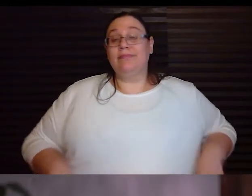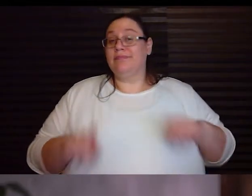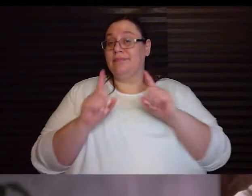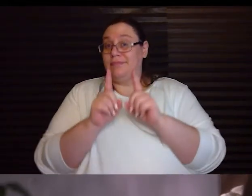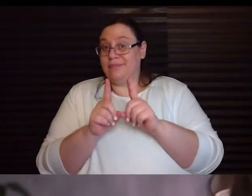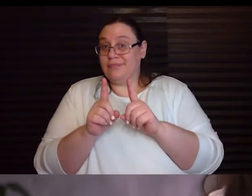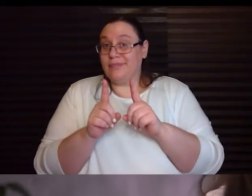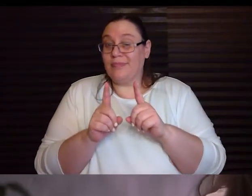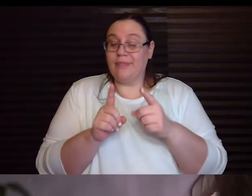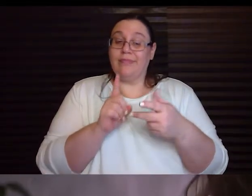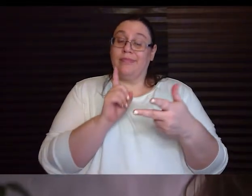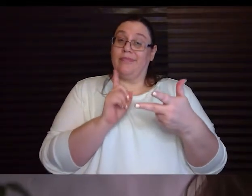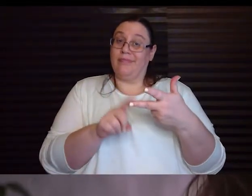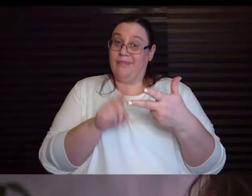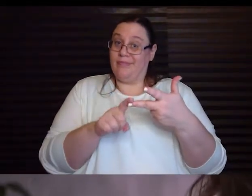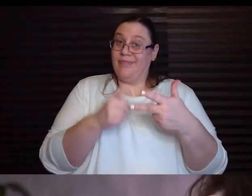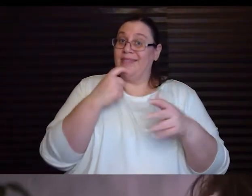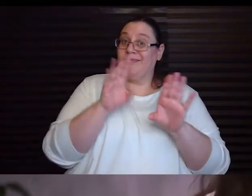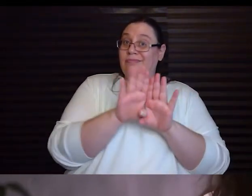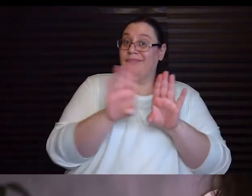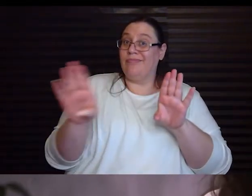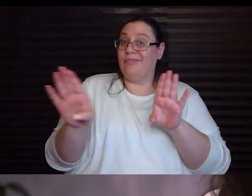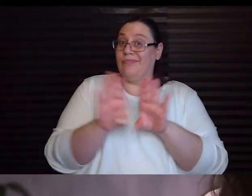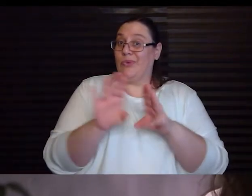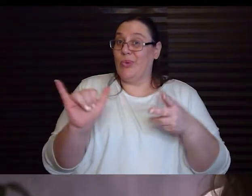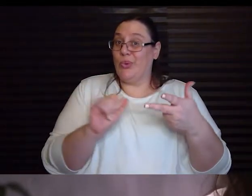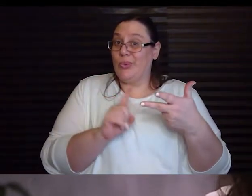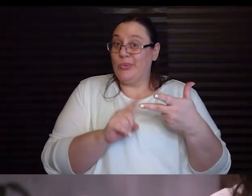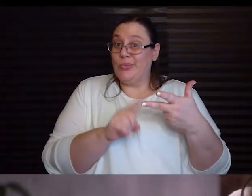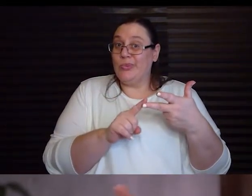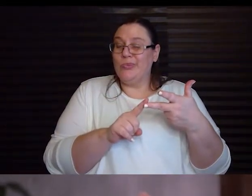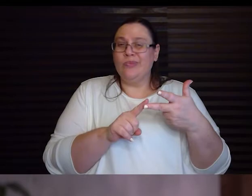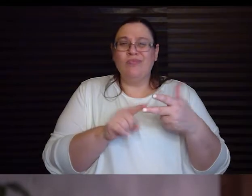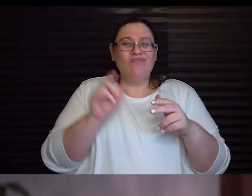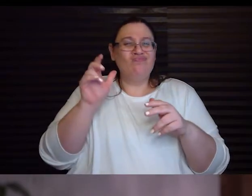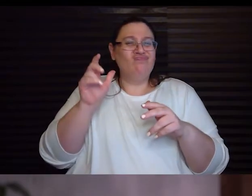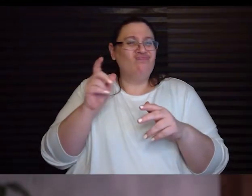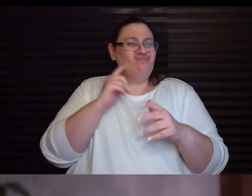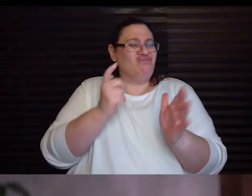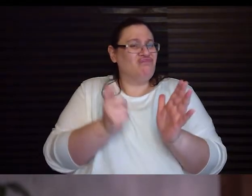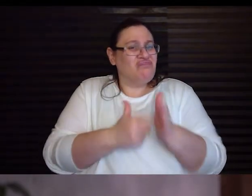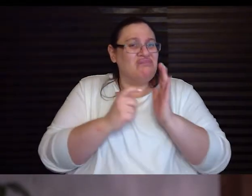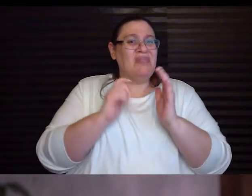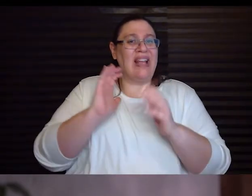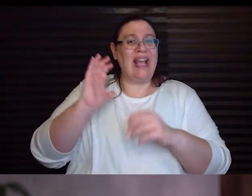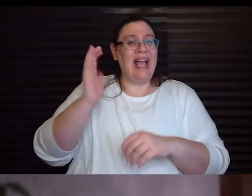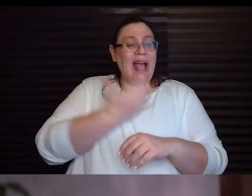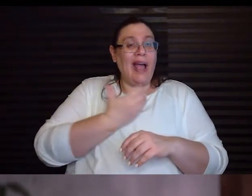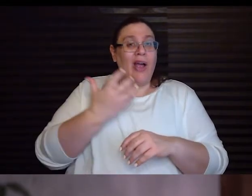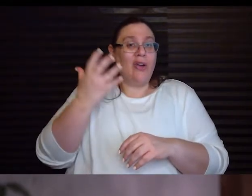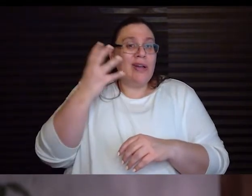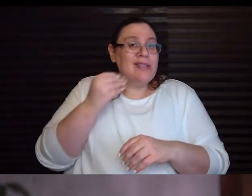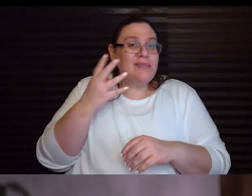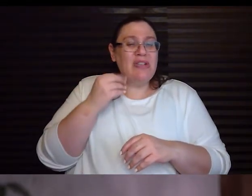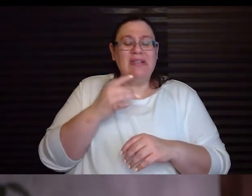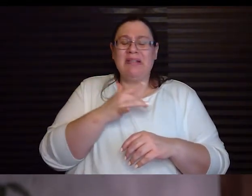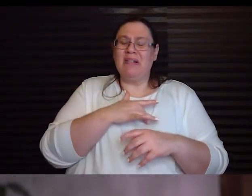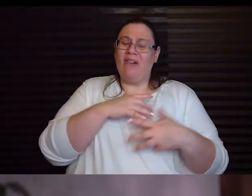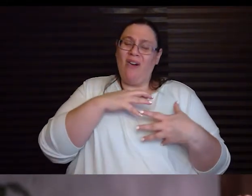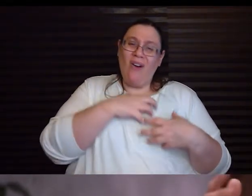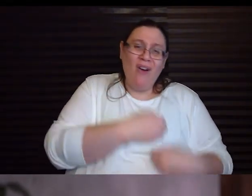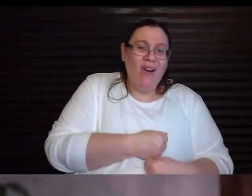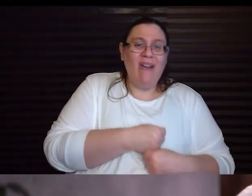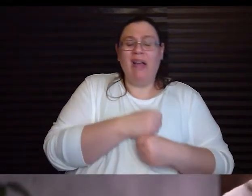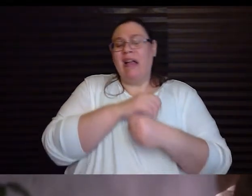Of course, this book is also a sliding door, doggedly demanding that our own experiences of heartache